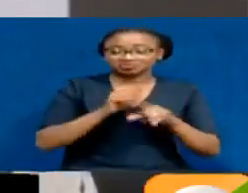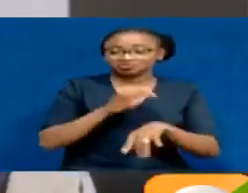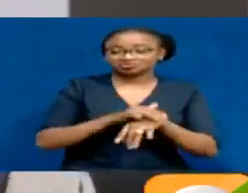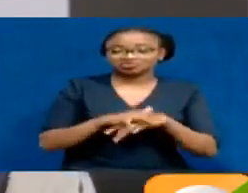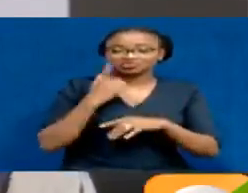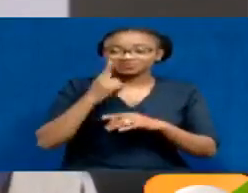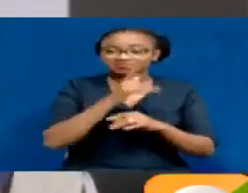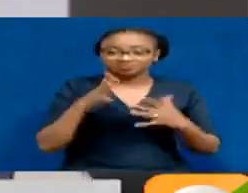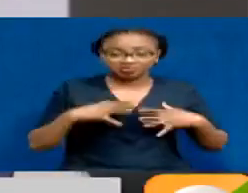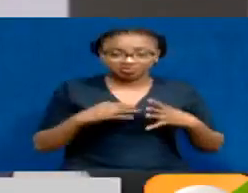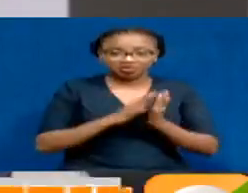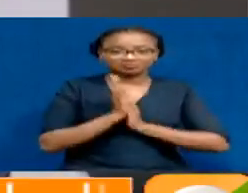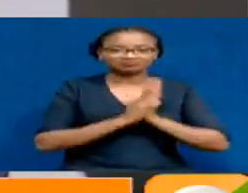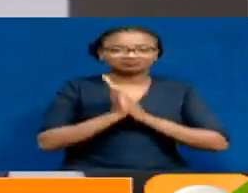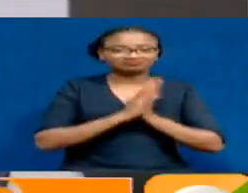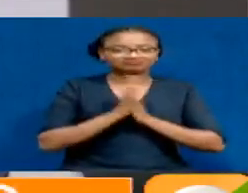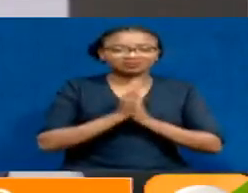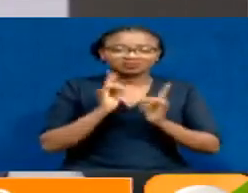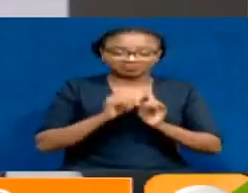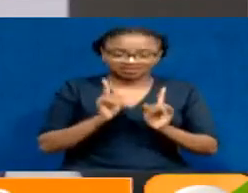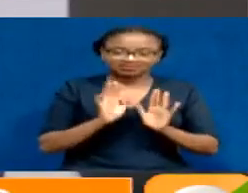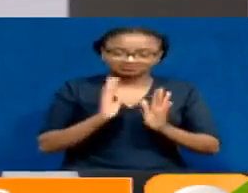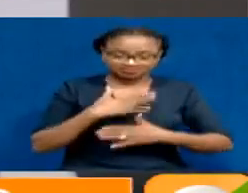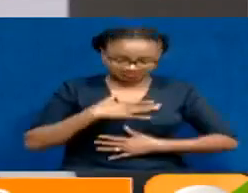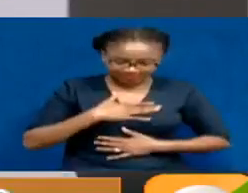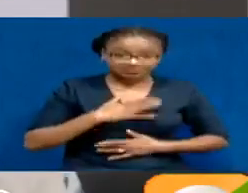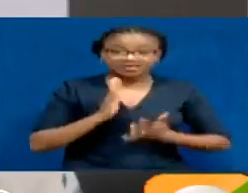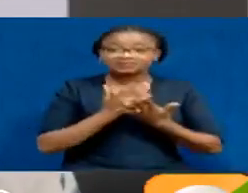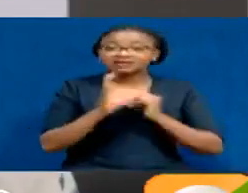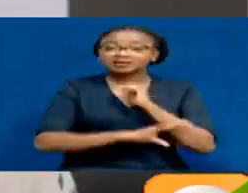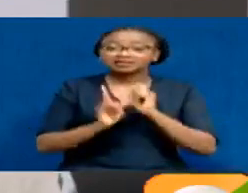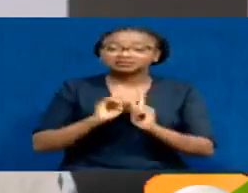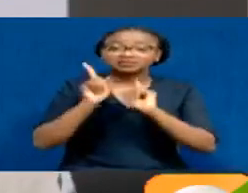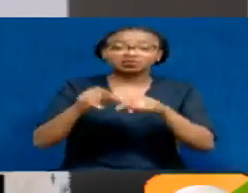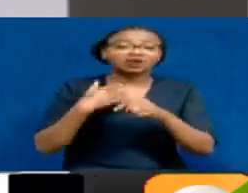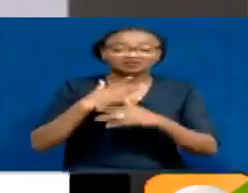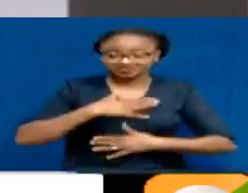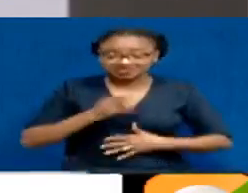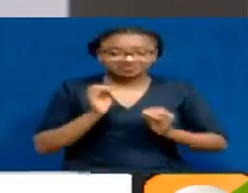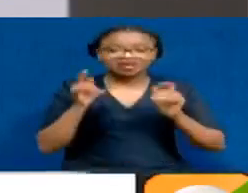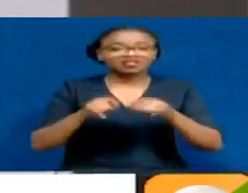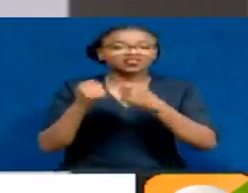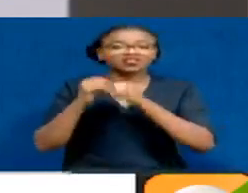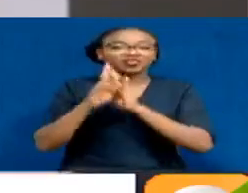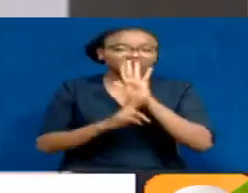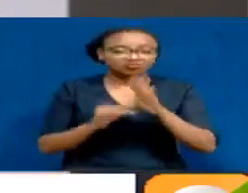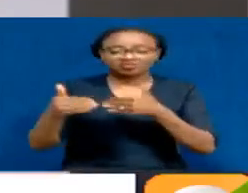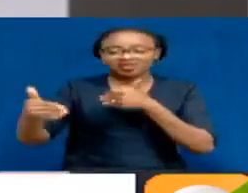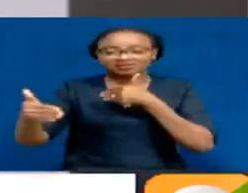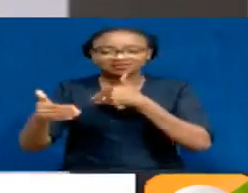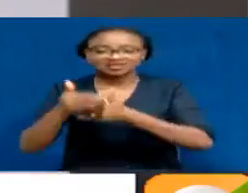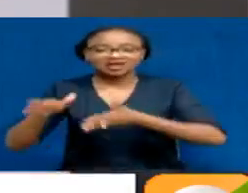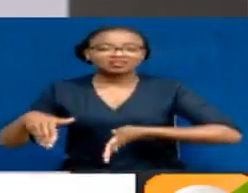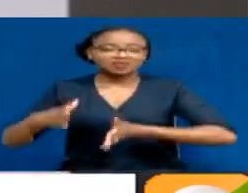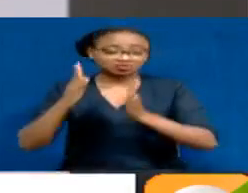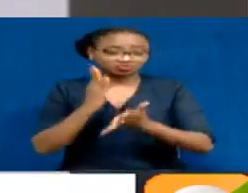see everyone so enthusiastic, but also being respectful. In some countries we go to, there is no respect, and they break the rules, and they're really close to the road, which is,